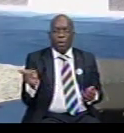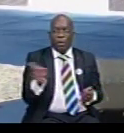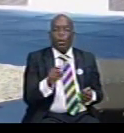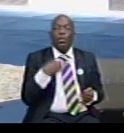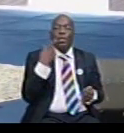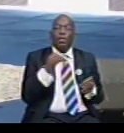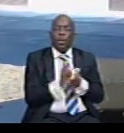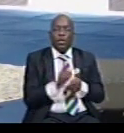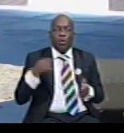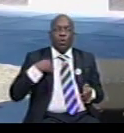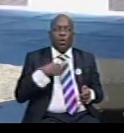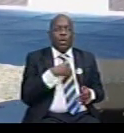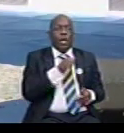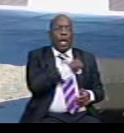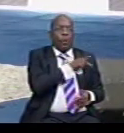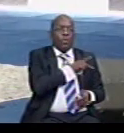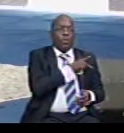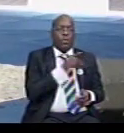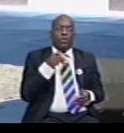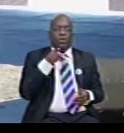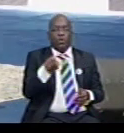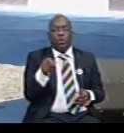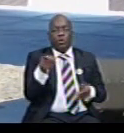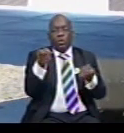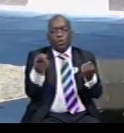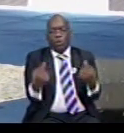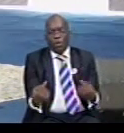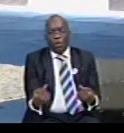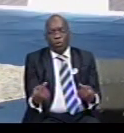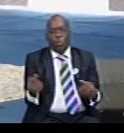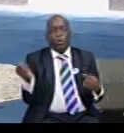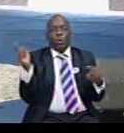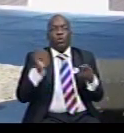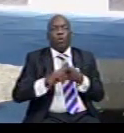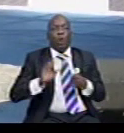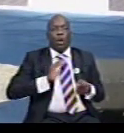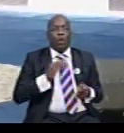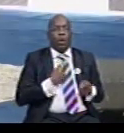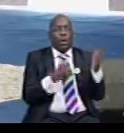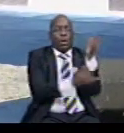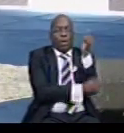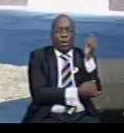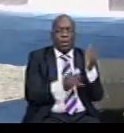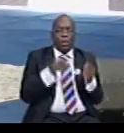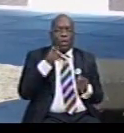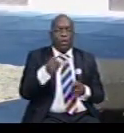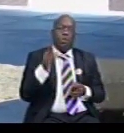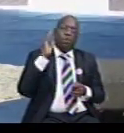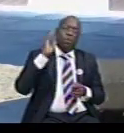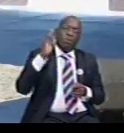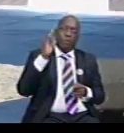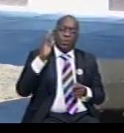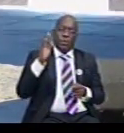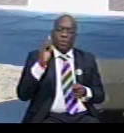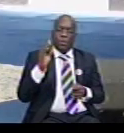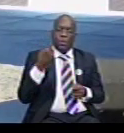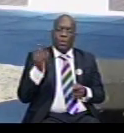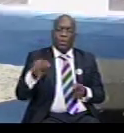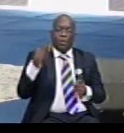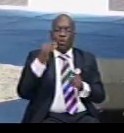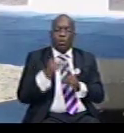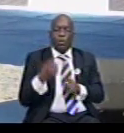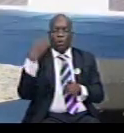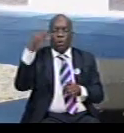you. You've come to our country. And you're preaching the word of